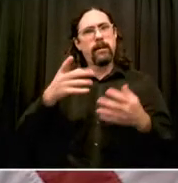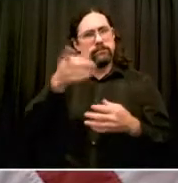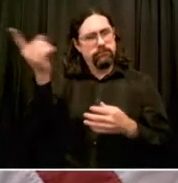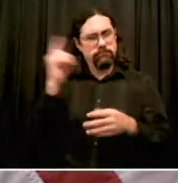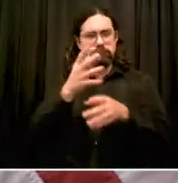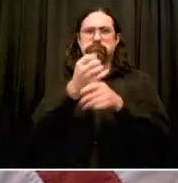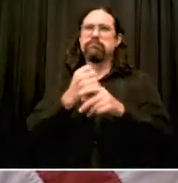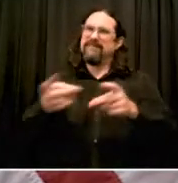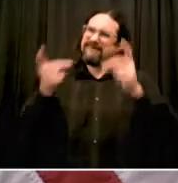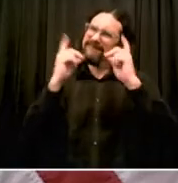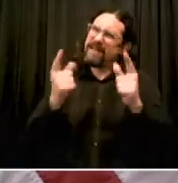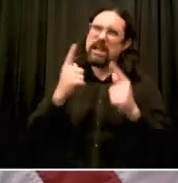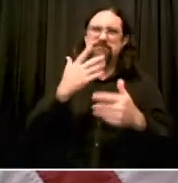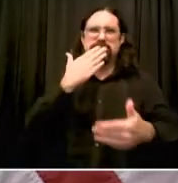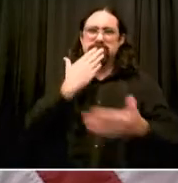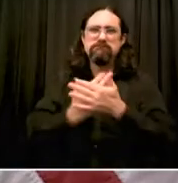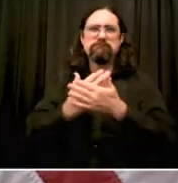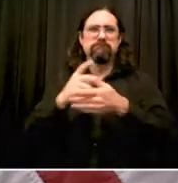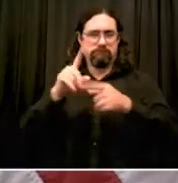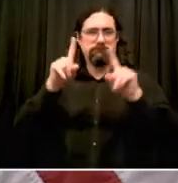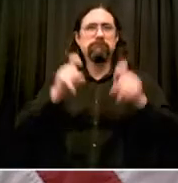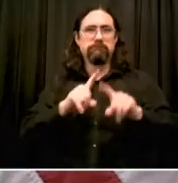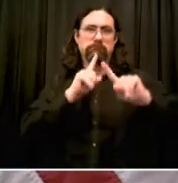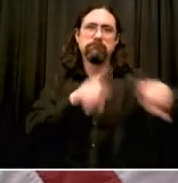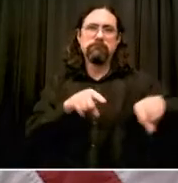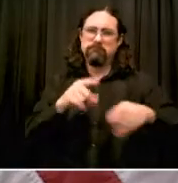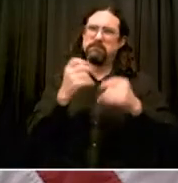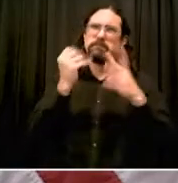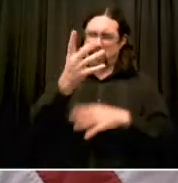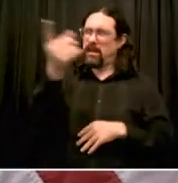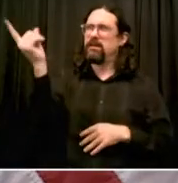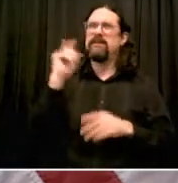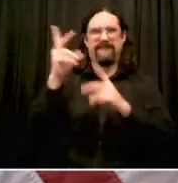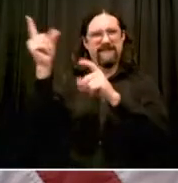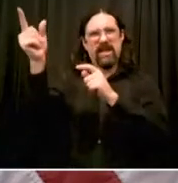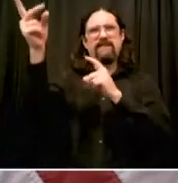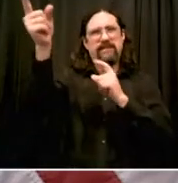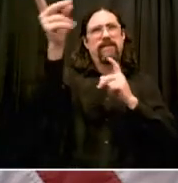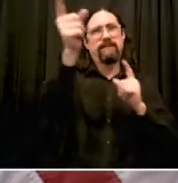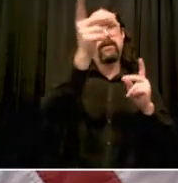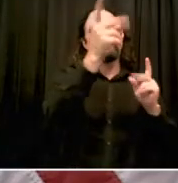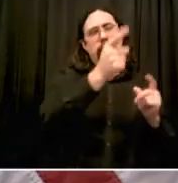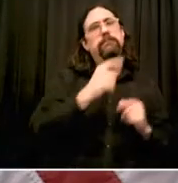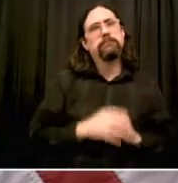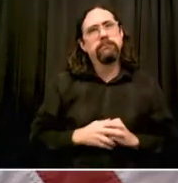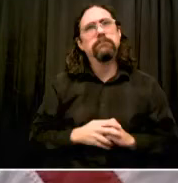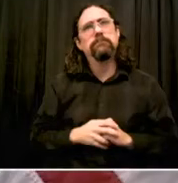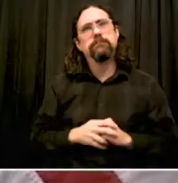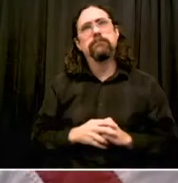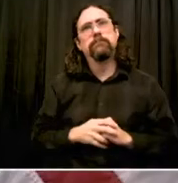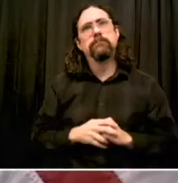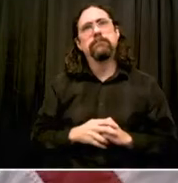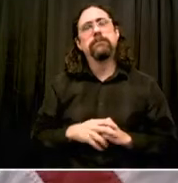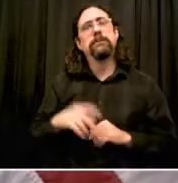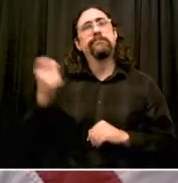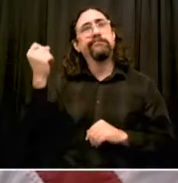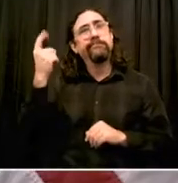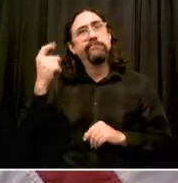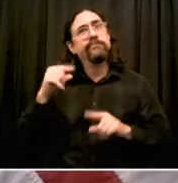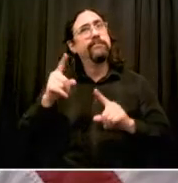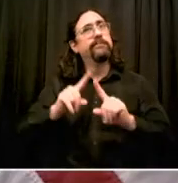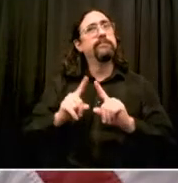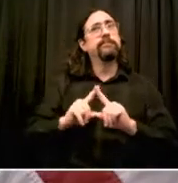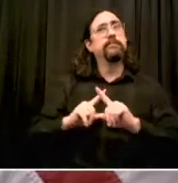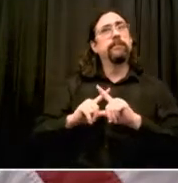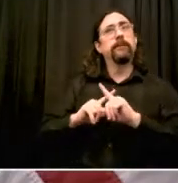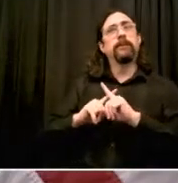real dislocation with, again, the growth of the national crisis over recent weeks. It took up lab capacity that we were using. A lot